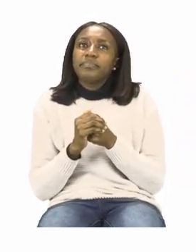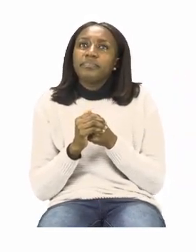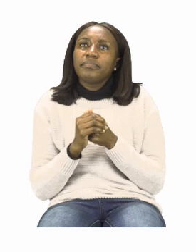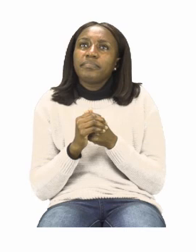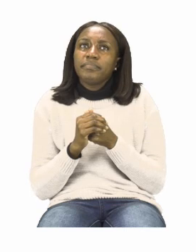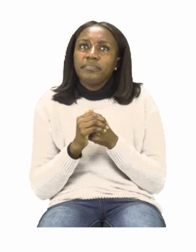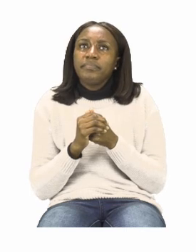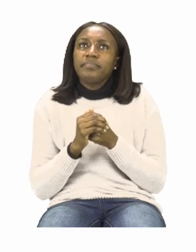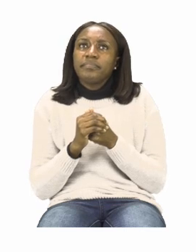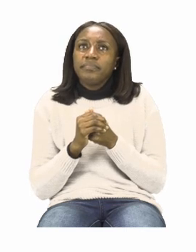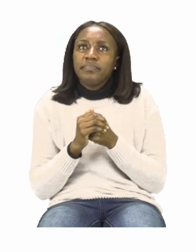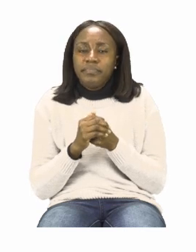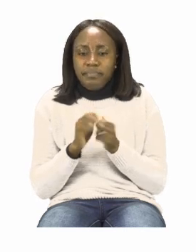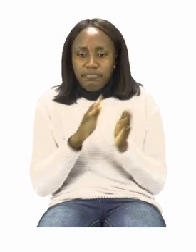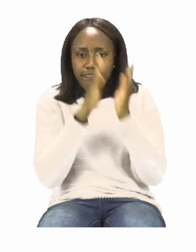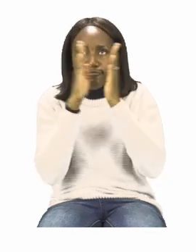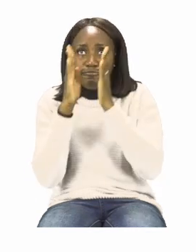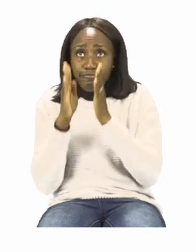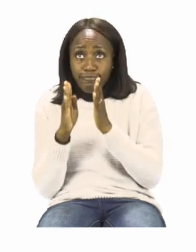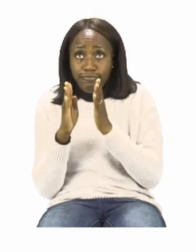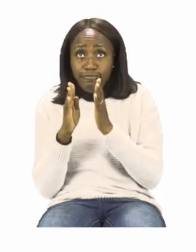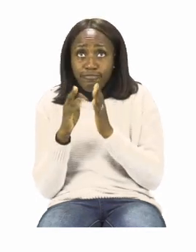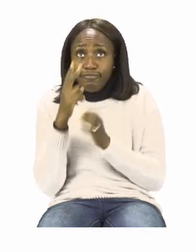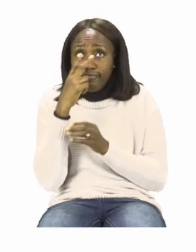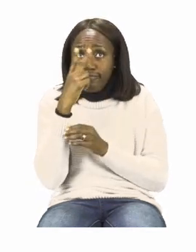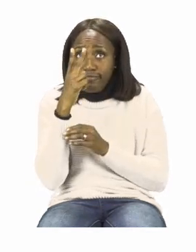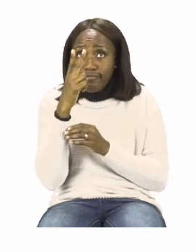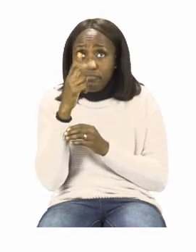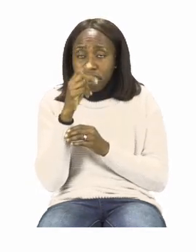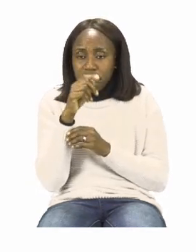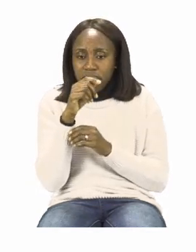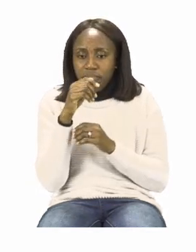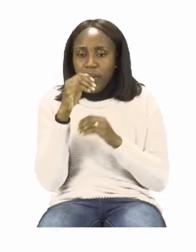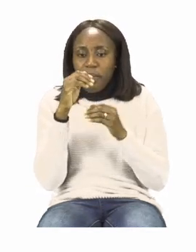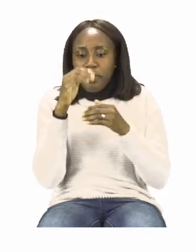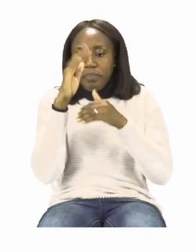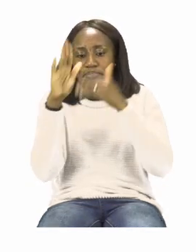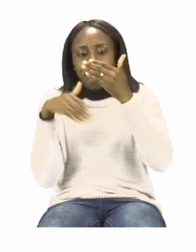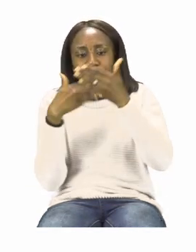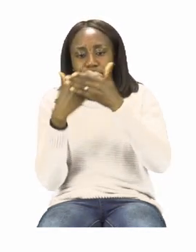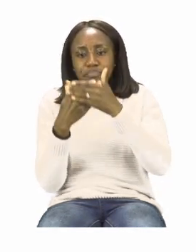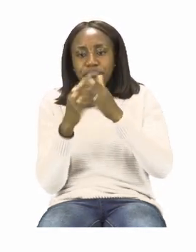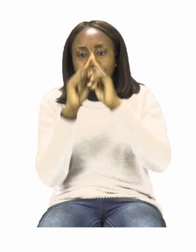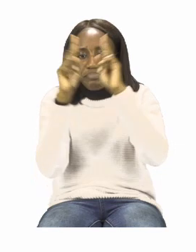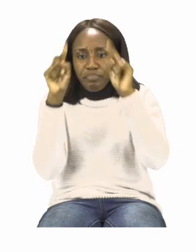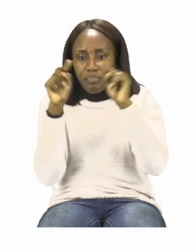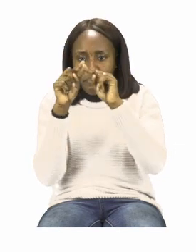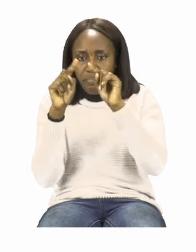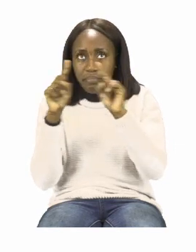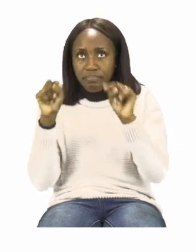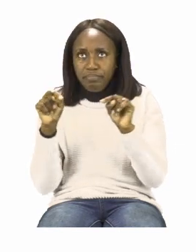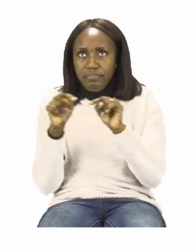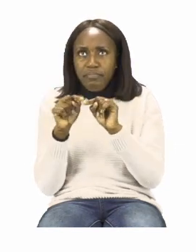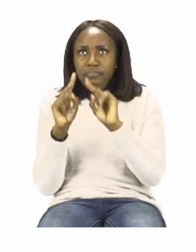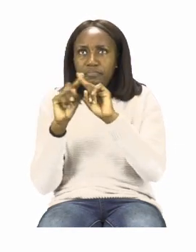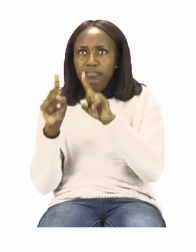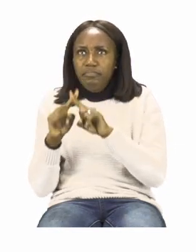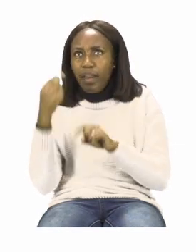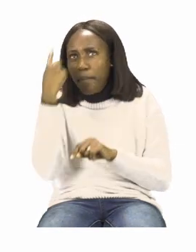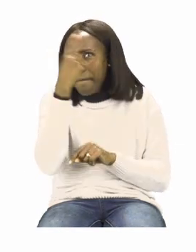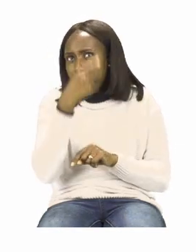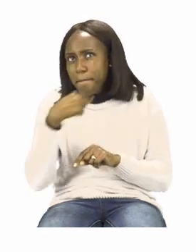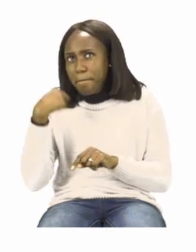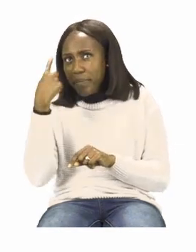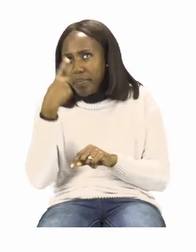the next part, you will see next to these numbers, you have these pictures of the different